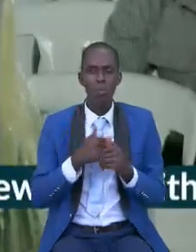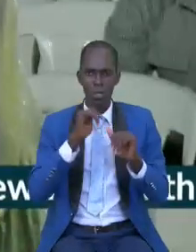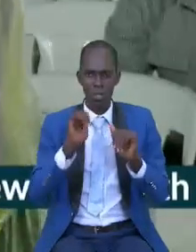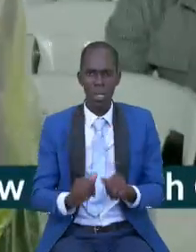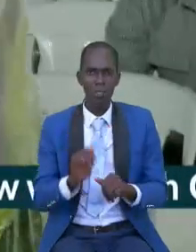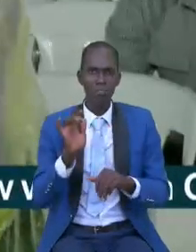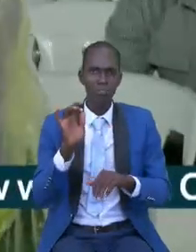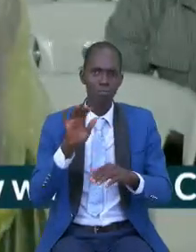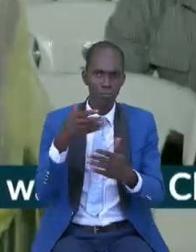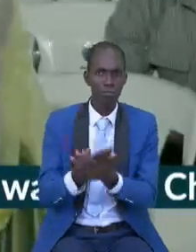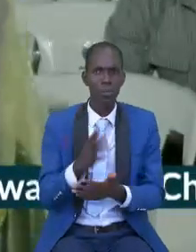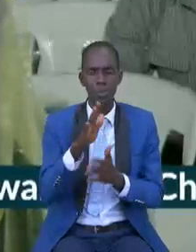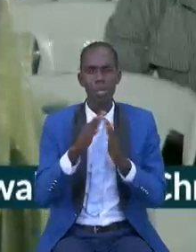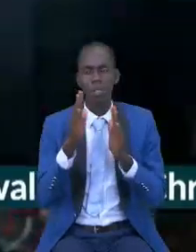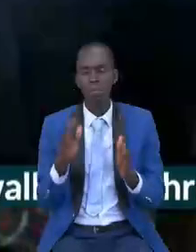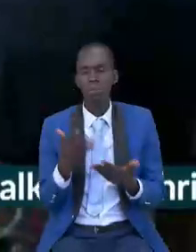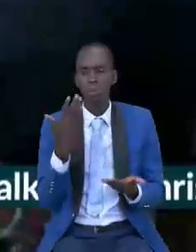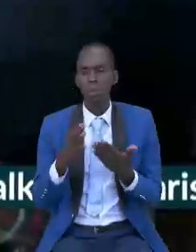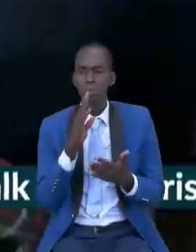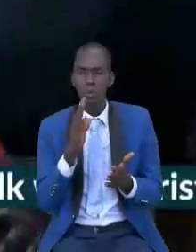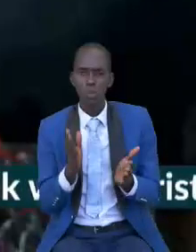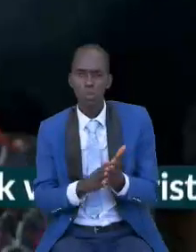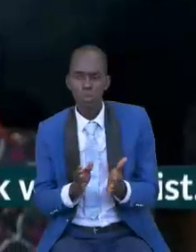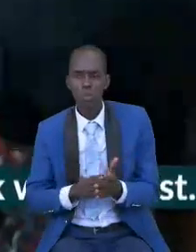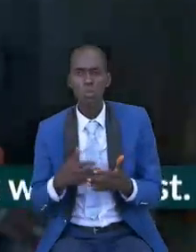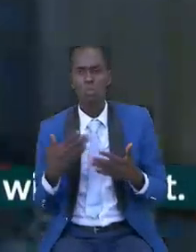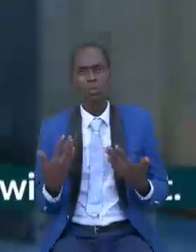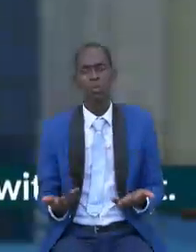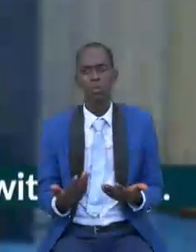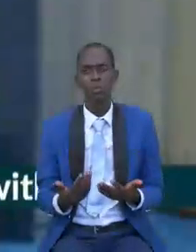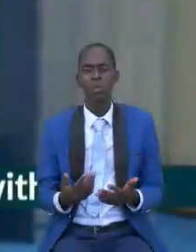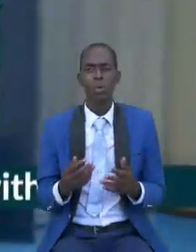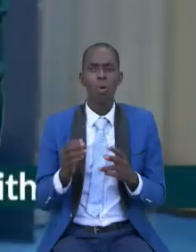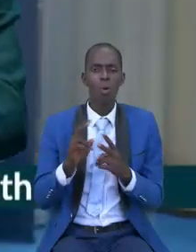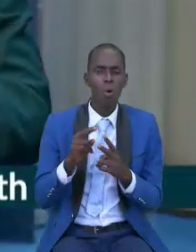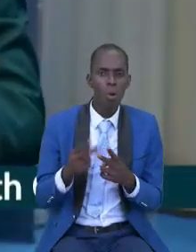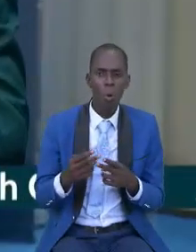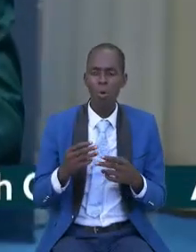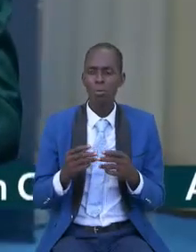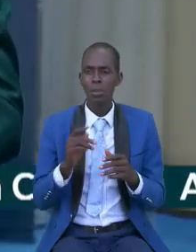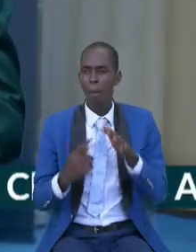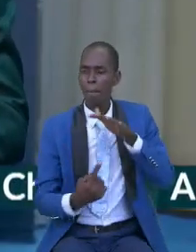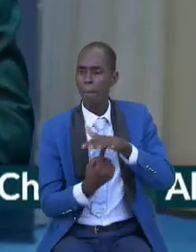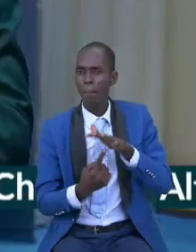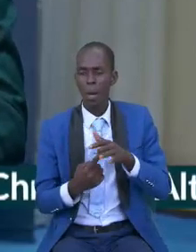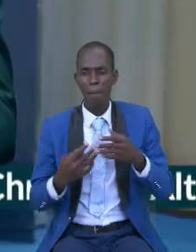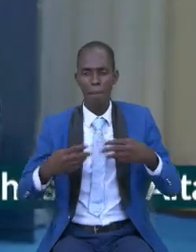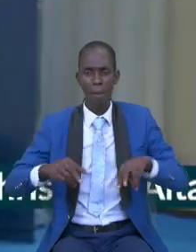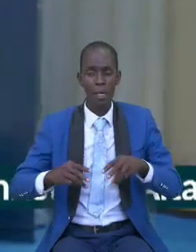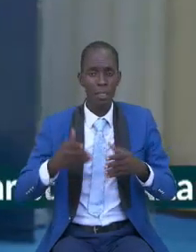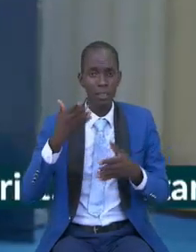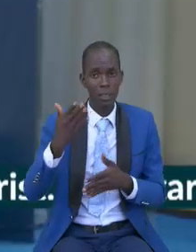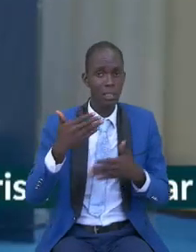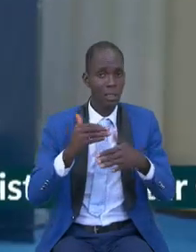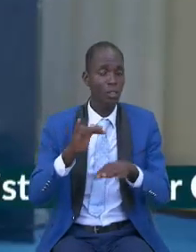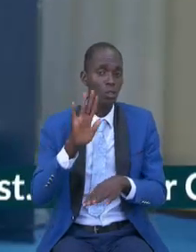schools, or other places that is well known where you are. Then give